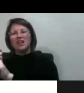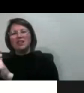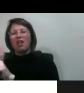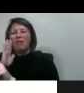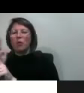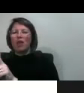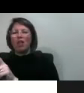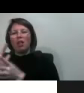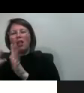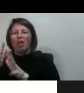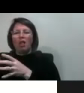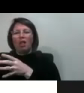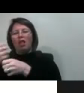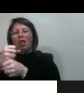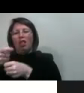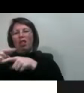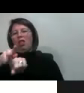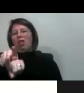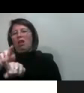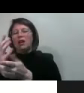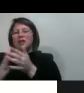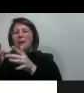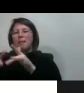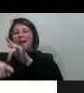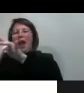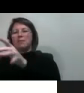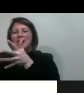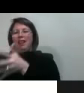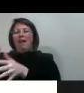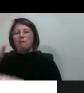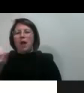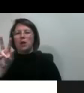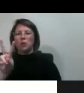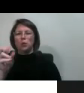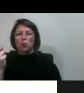to be somewhat consolidated and serve some of the gaps left by the 212.